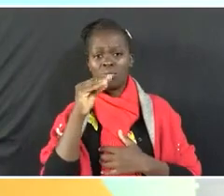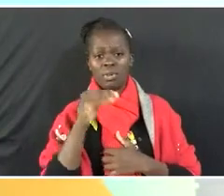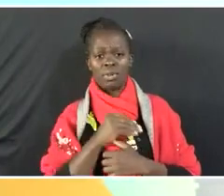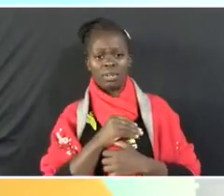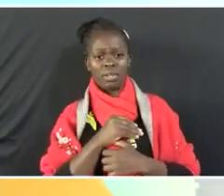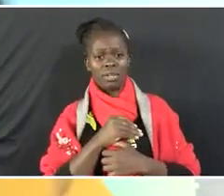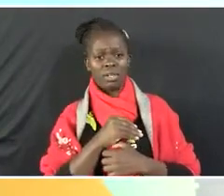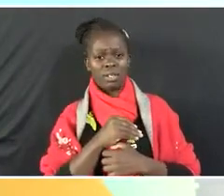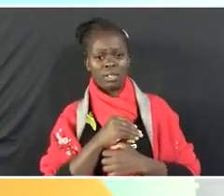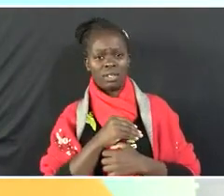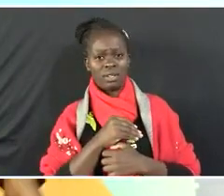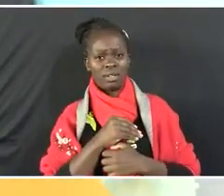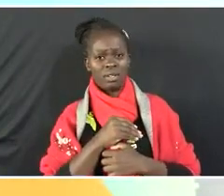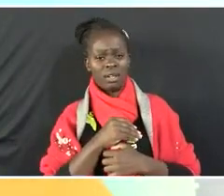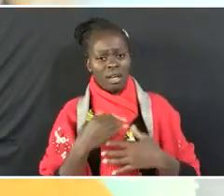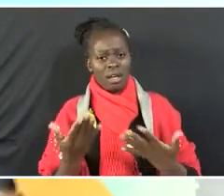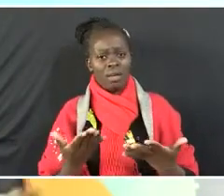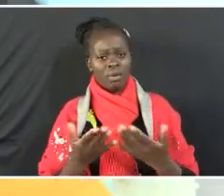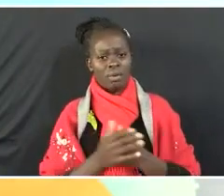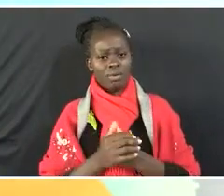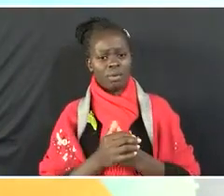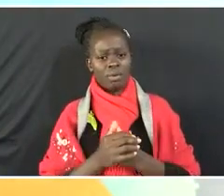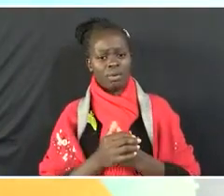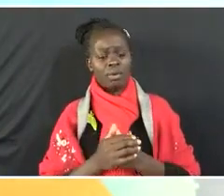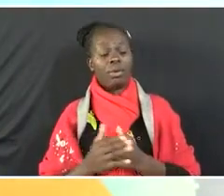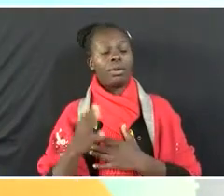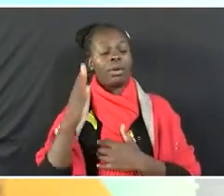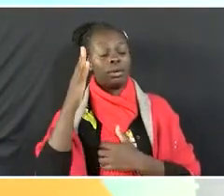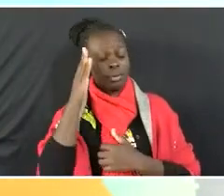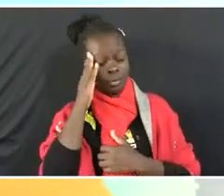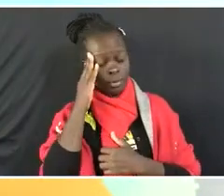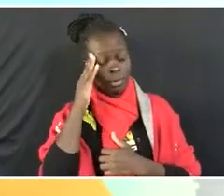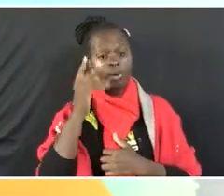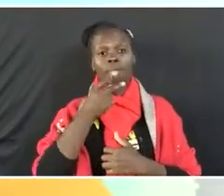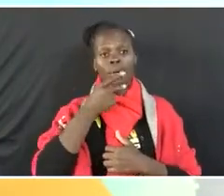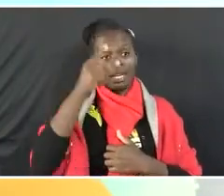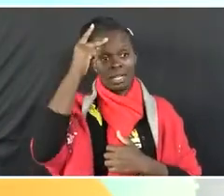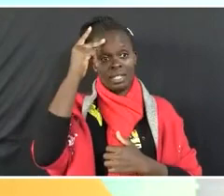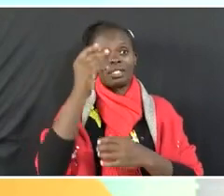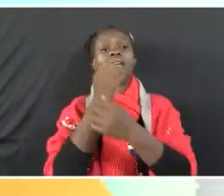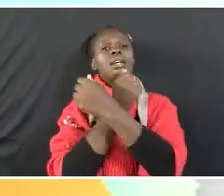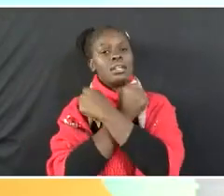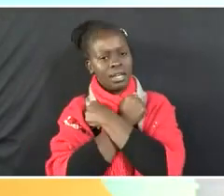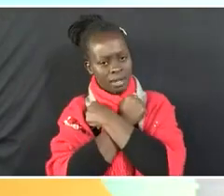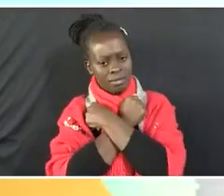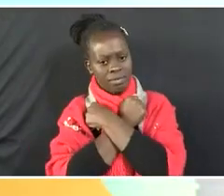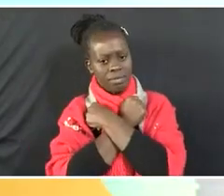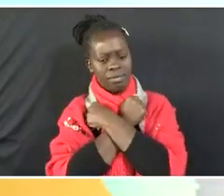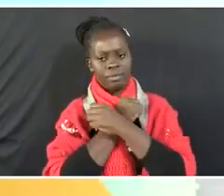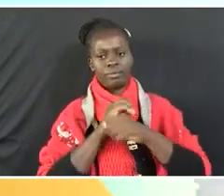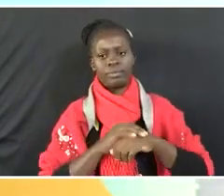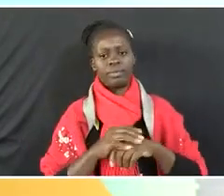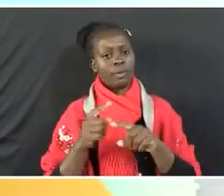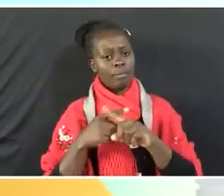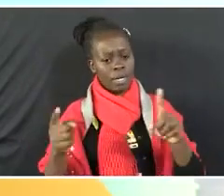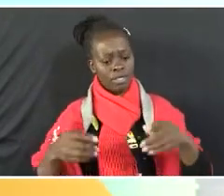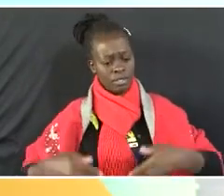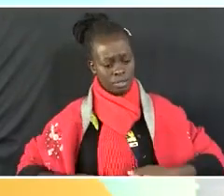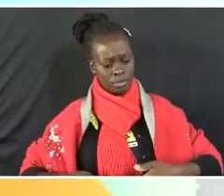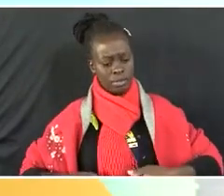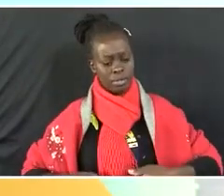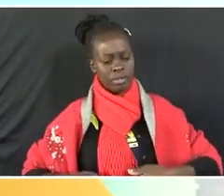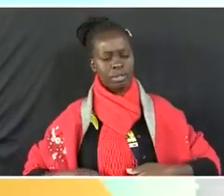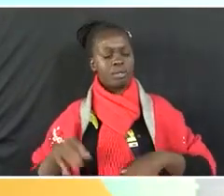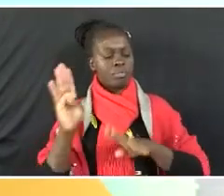know? Please handle your parents with care. Handle them with care. Hey,